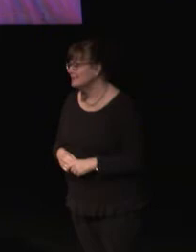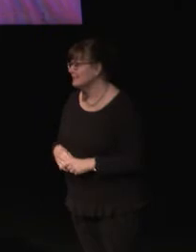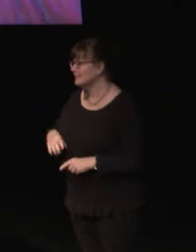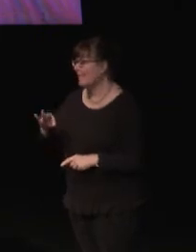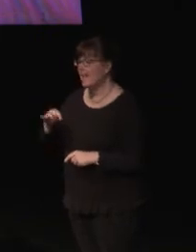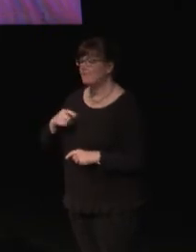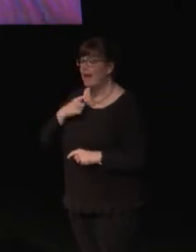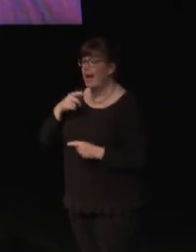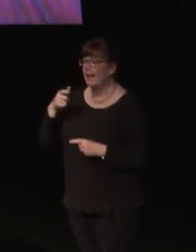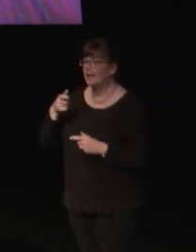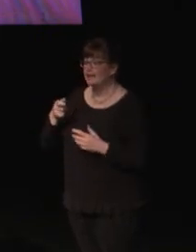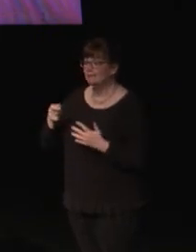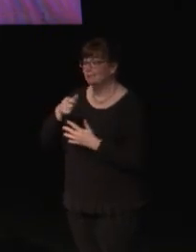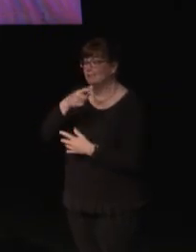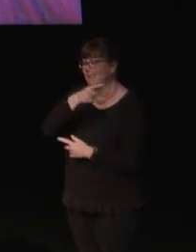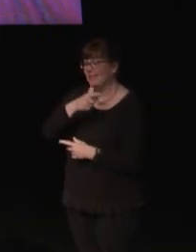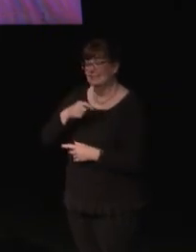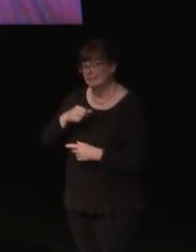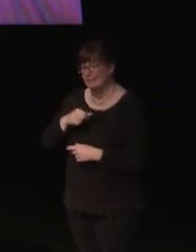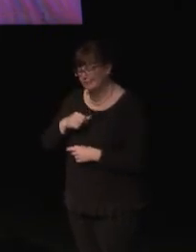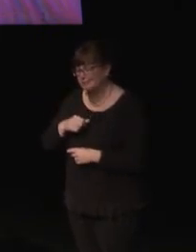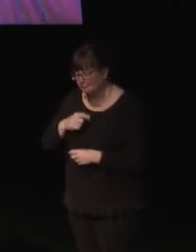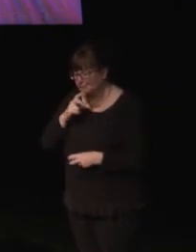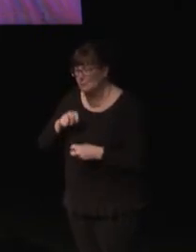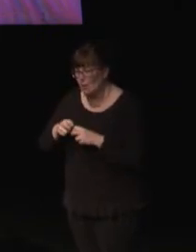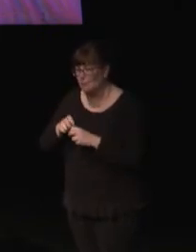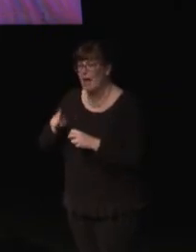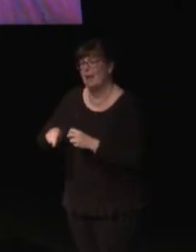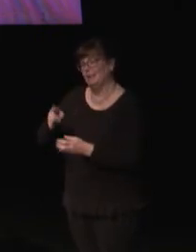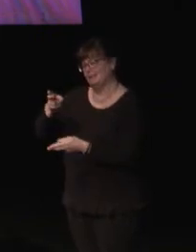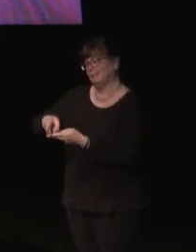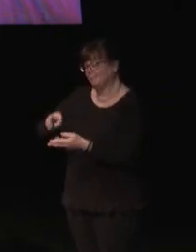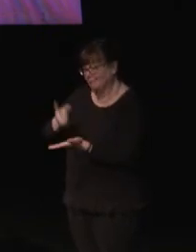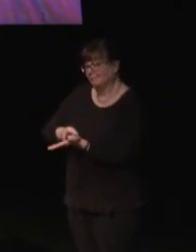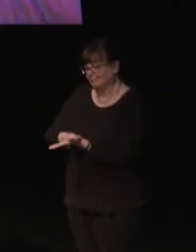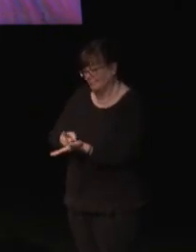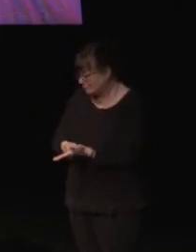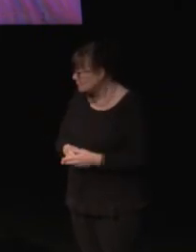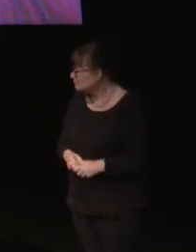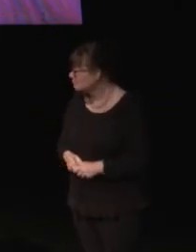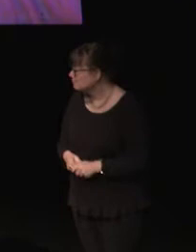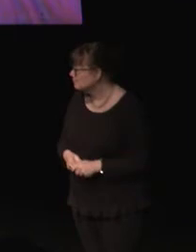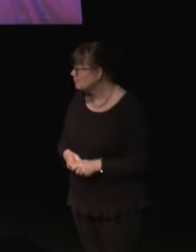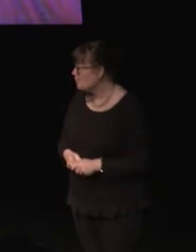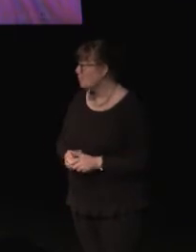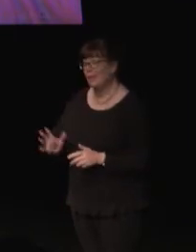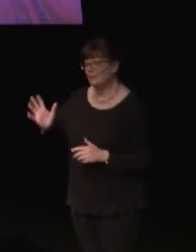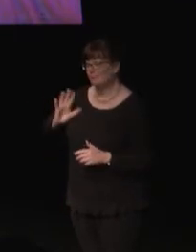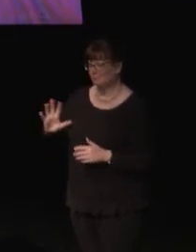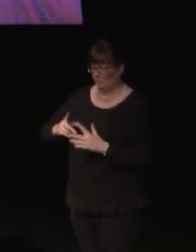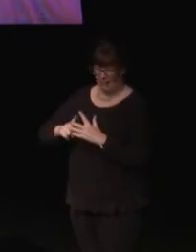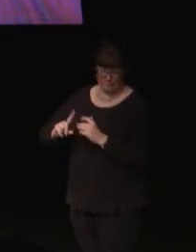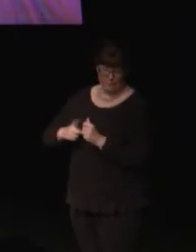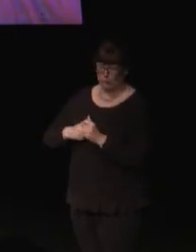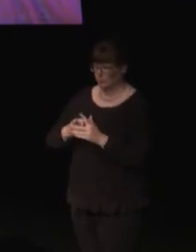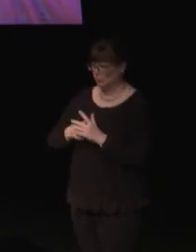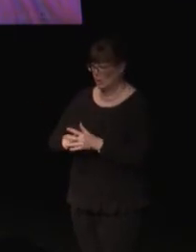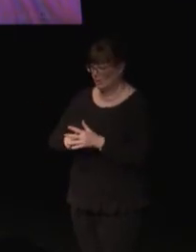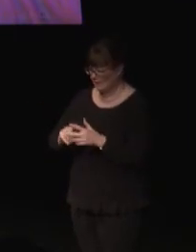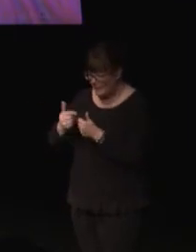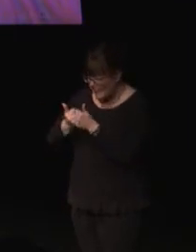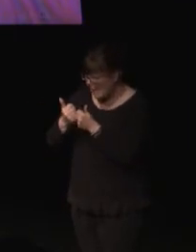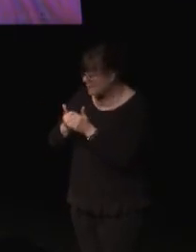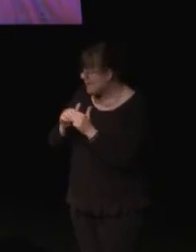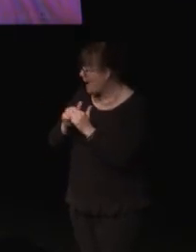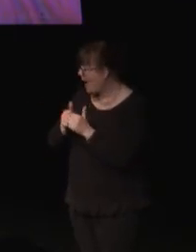I didn't talk about Warfighter Gage. Now, back in the day, like when I first started gaming or doing looking at ways